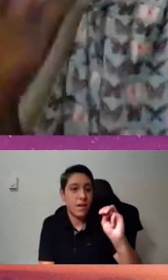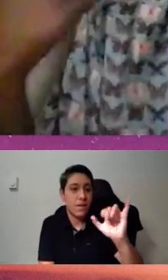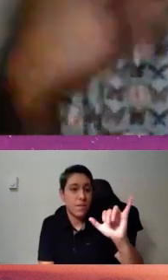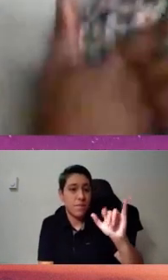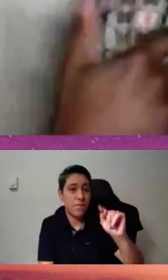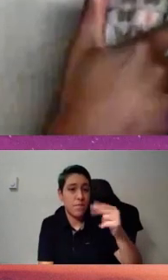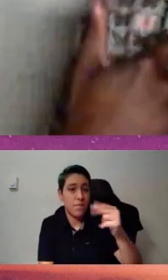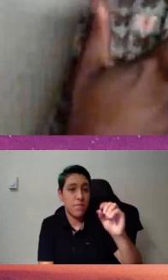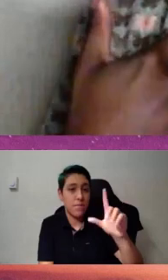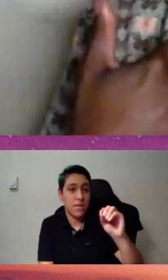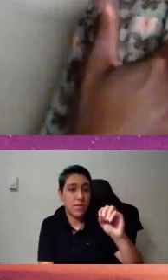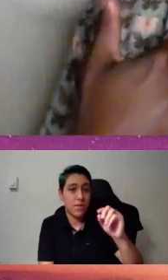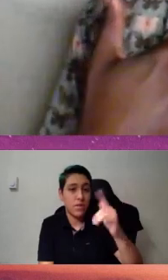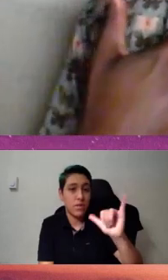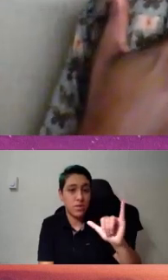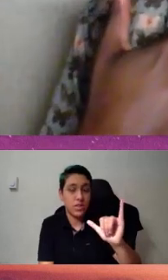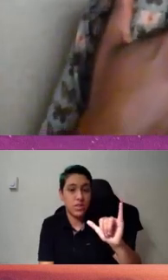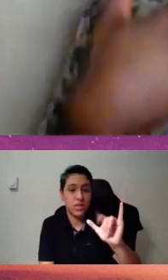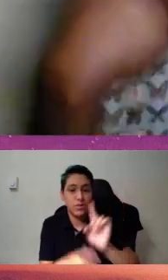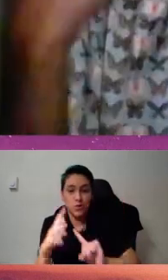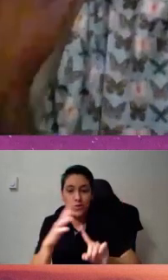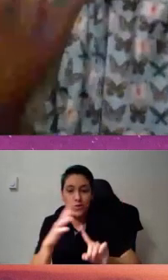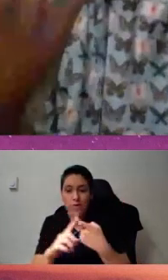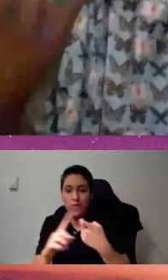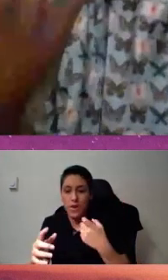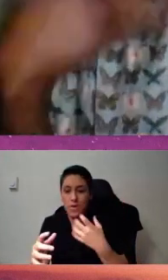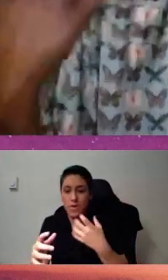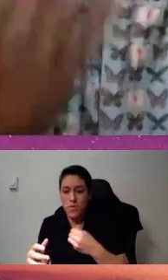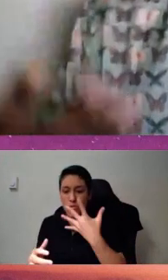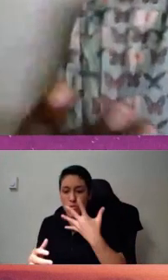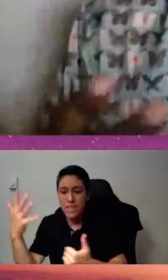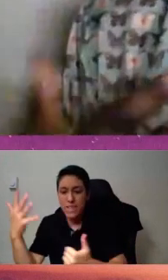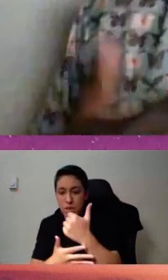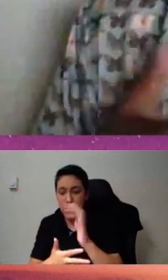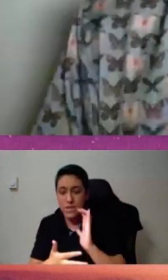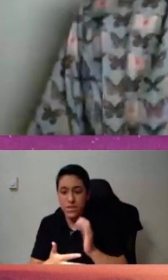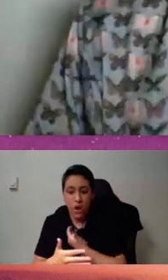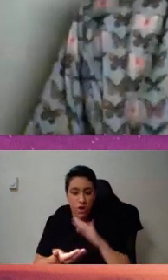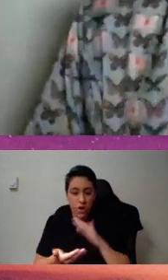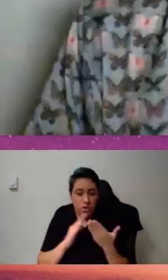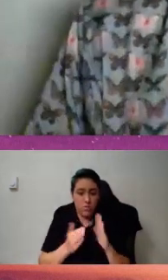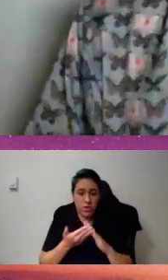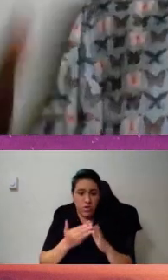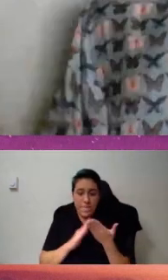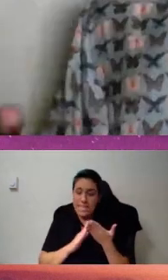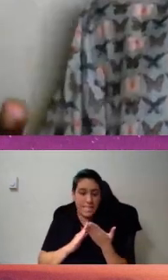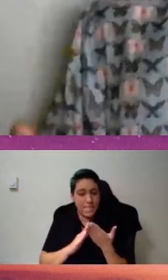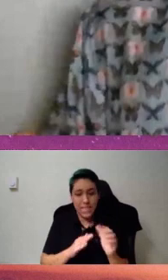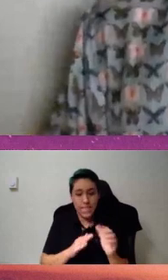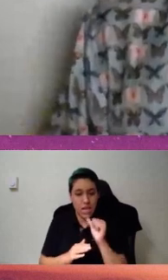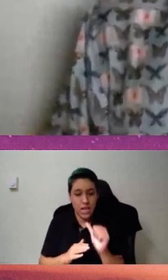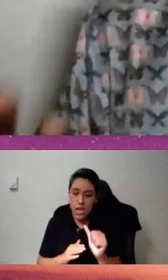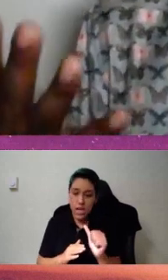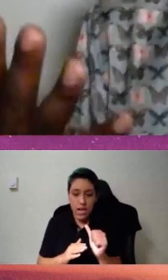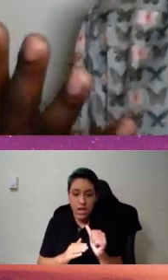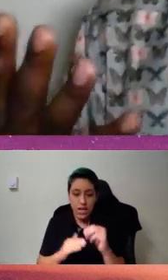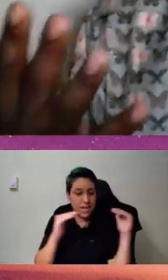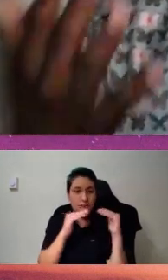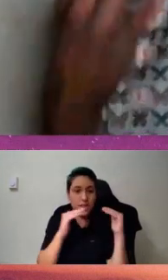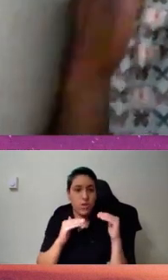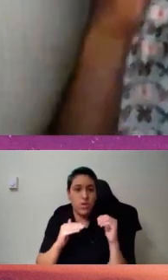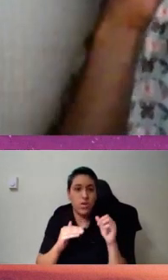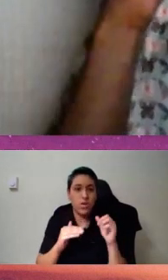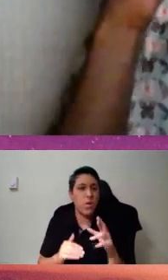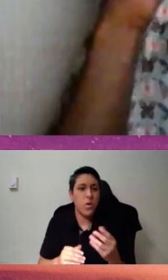supremacy about our communities, in fact, being backwards or uncivilized or even sometimes more homophobic or